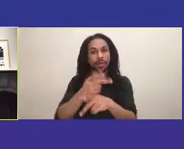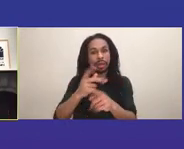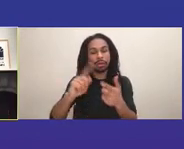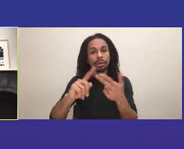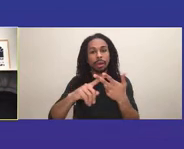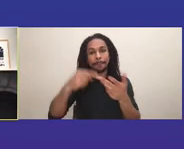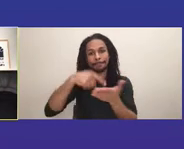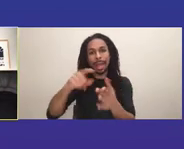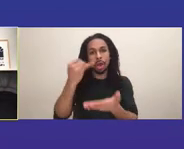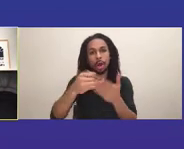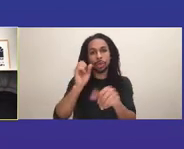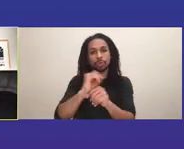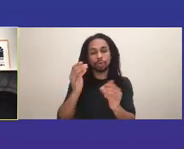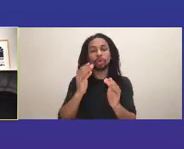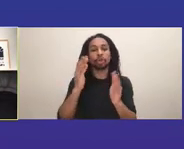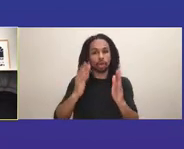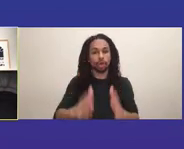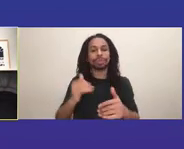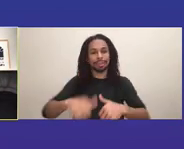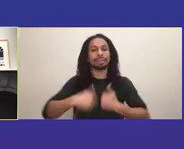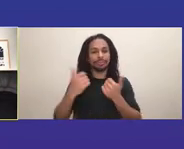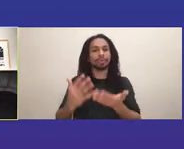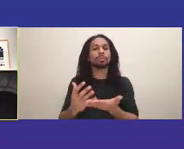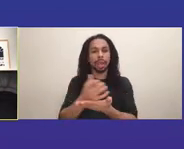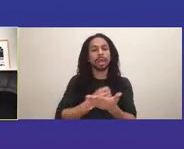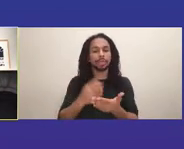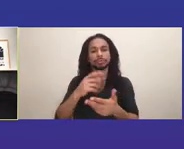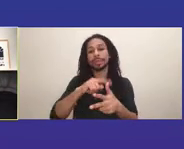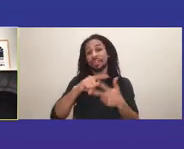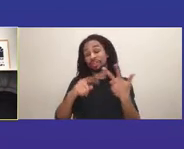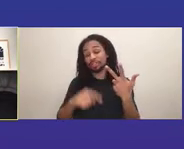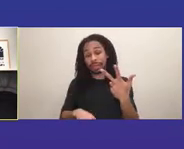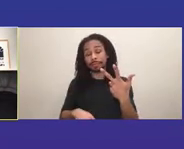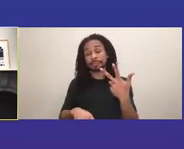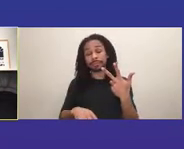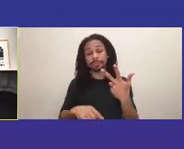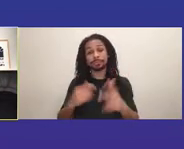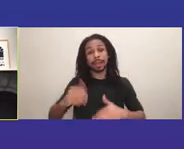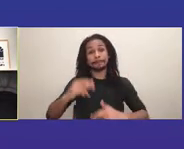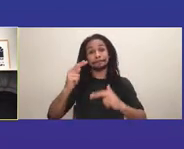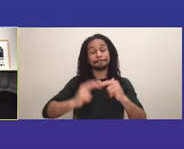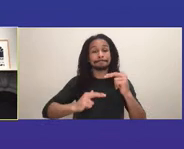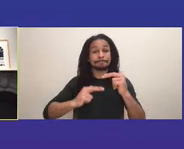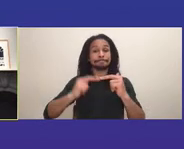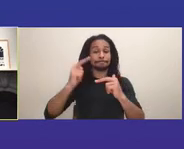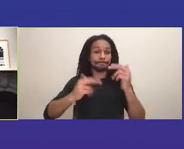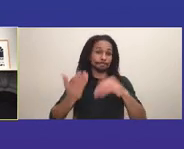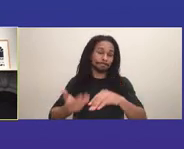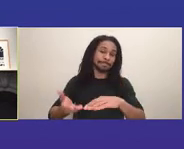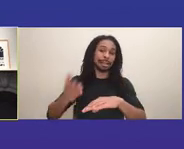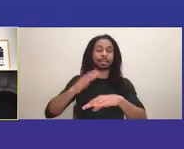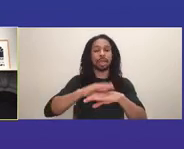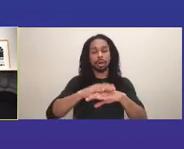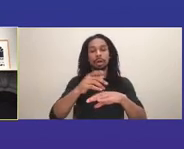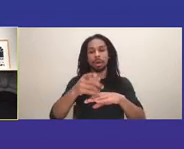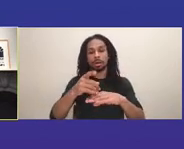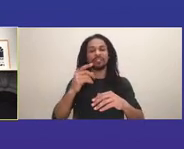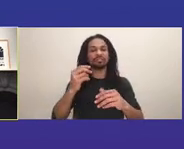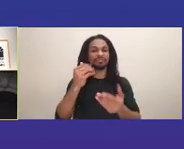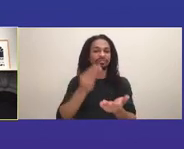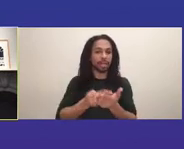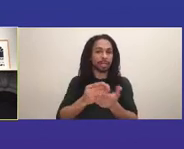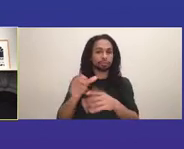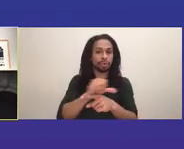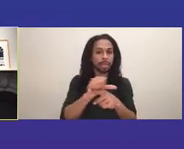living wage. And three, building on funding practices developed and adopted during